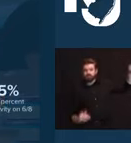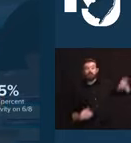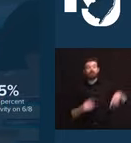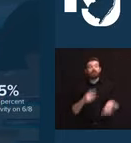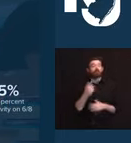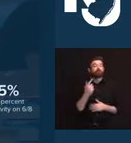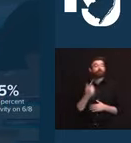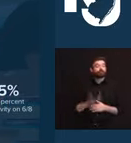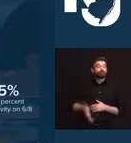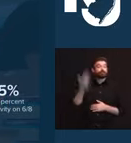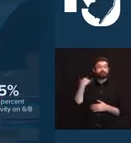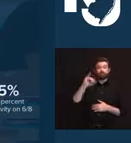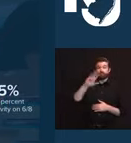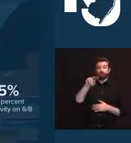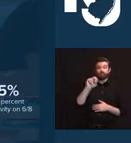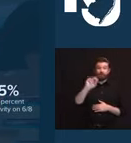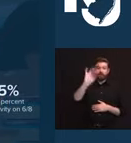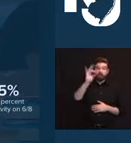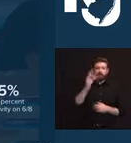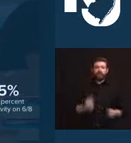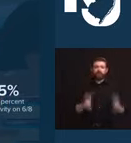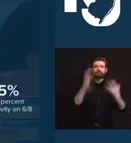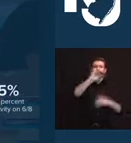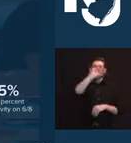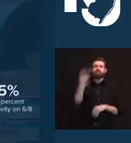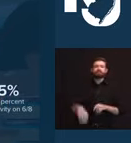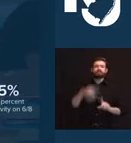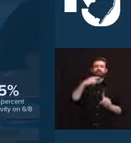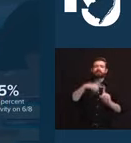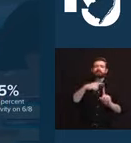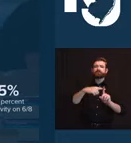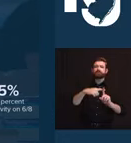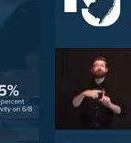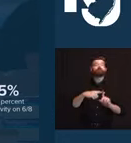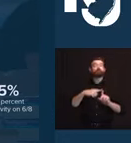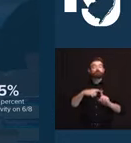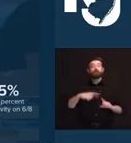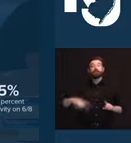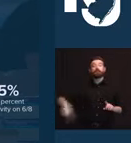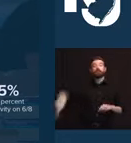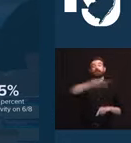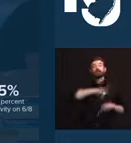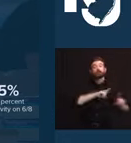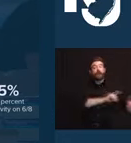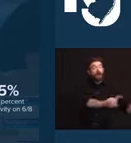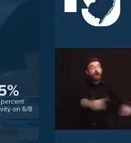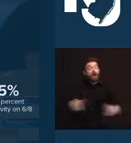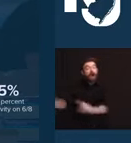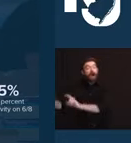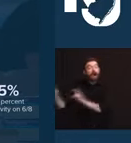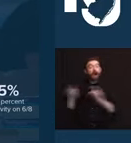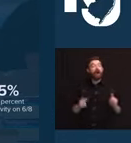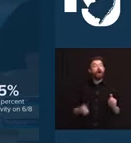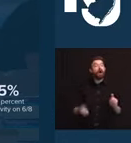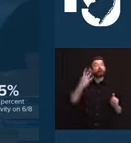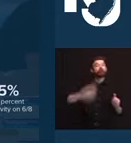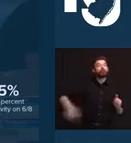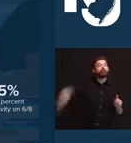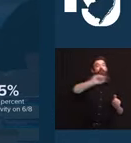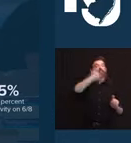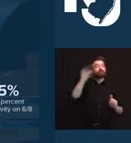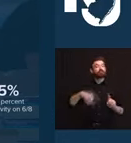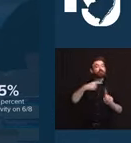positivity rate for, test samples from this Monday, June 8th, Judy, roughly 2.5%. I think that may